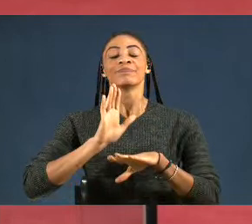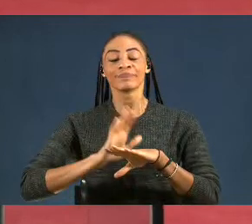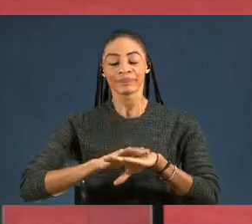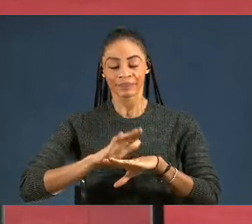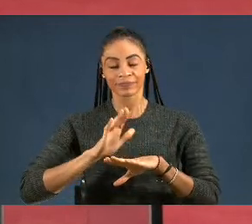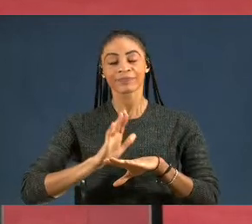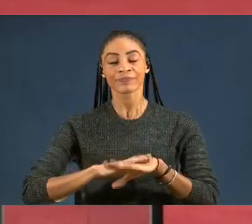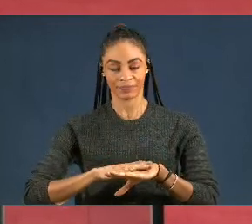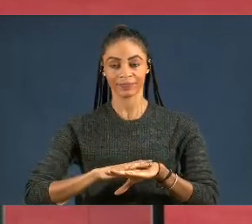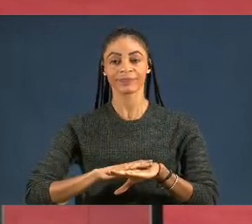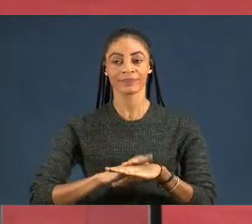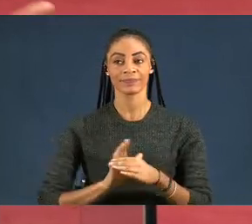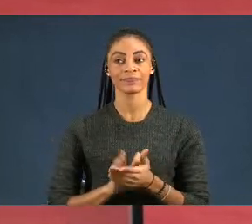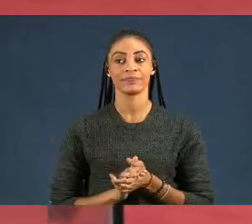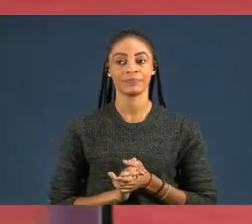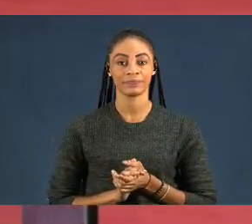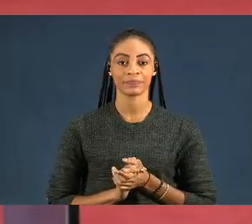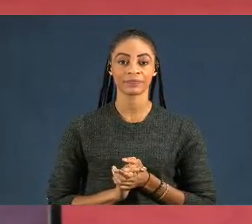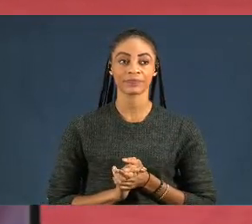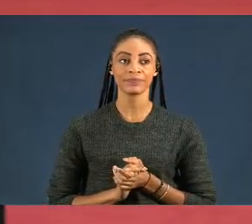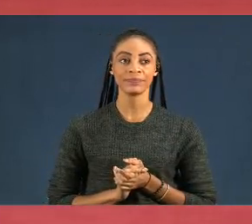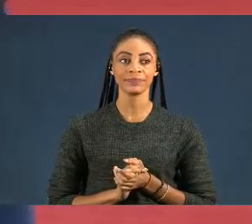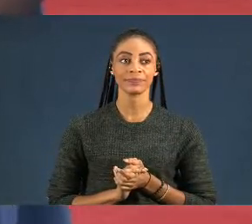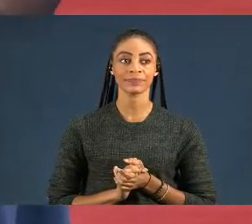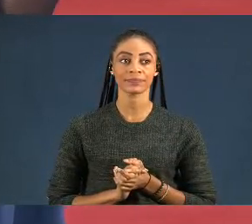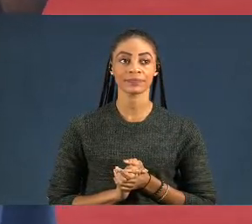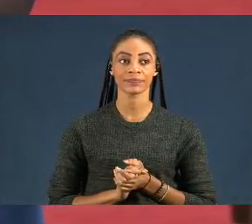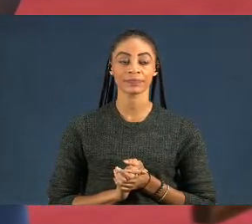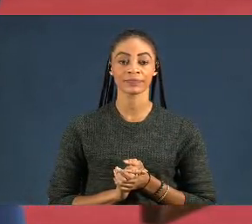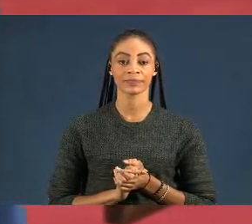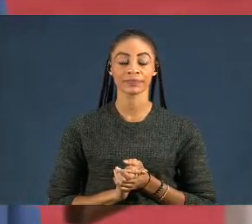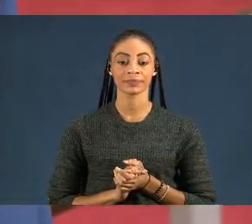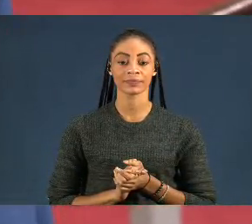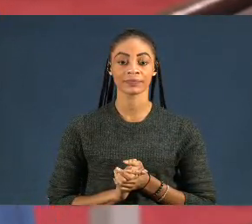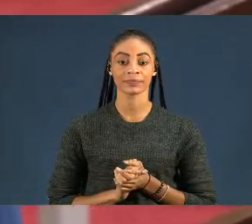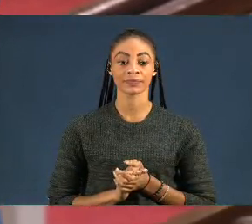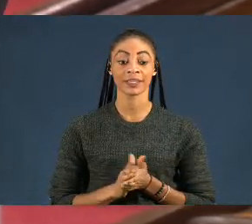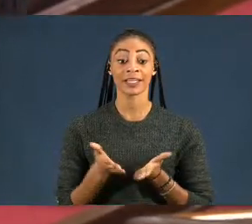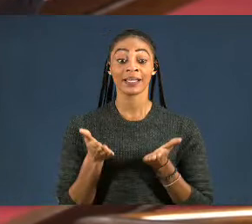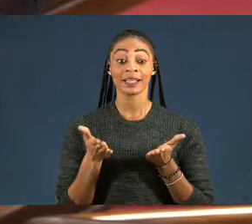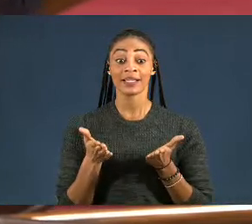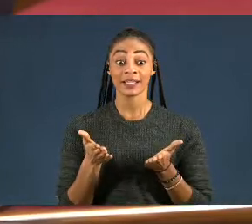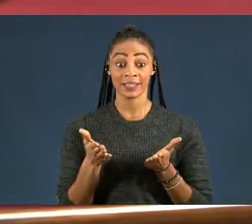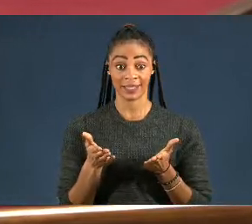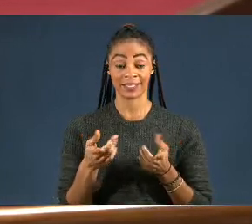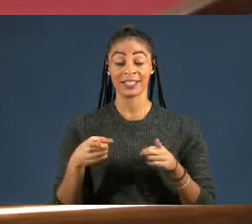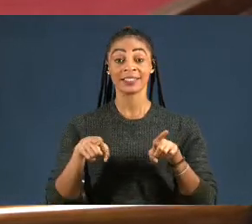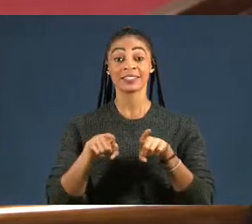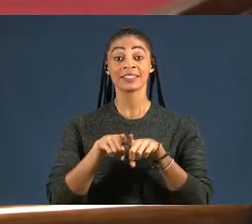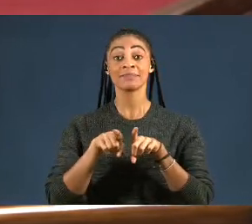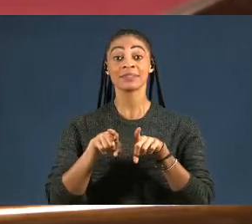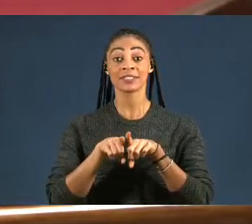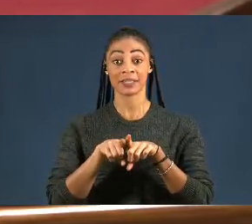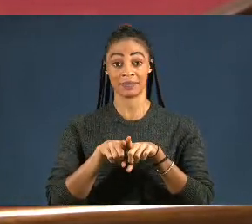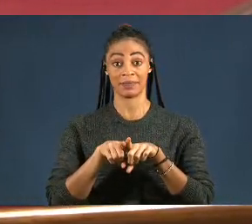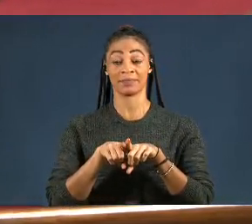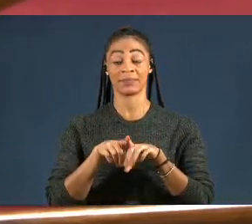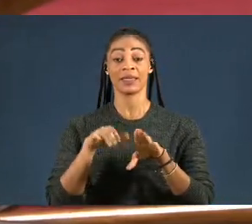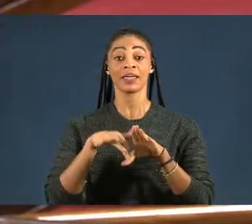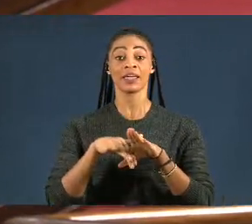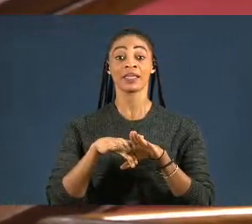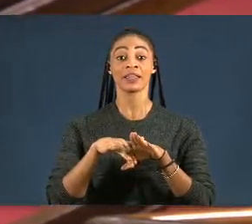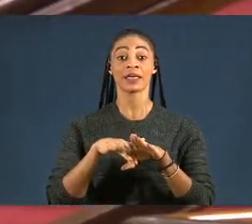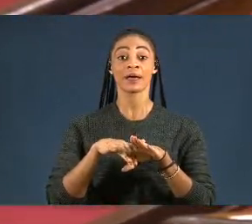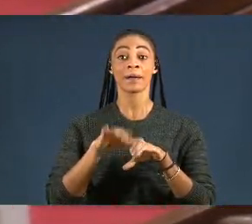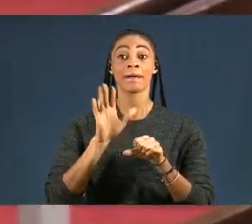There was aroma. Everyone was smelling good. And this is a picture of most families today. Many homes, if you